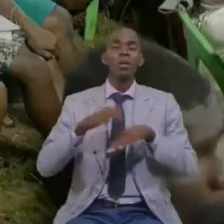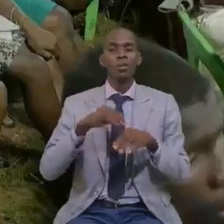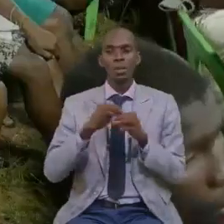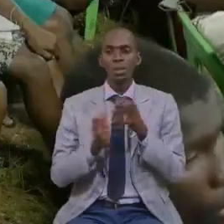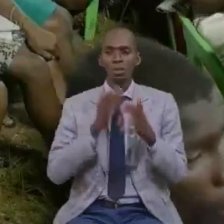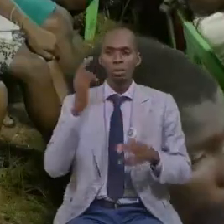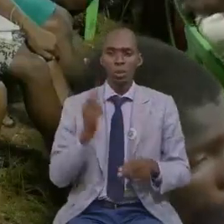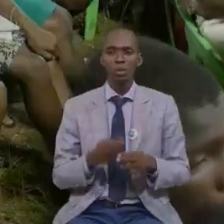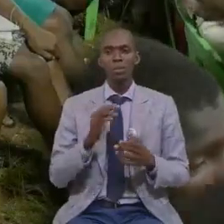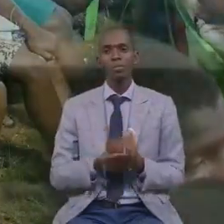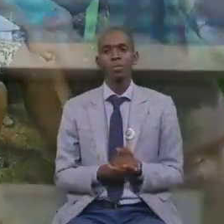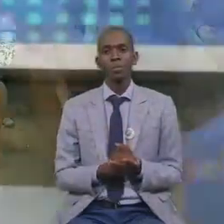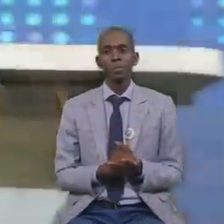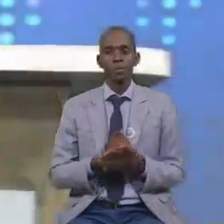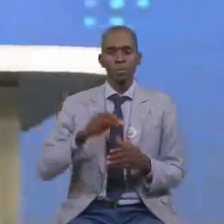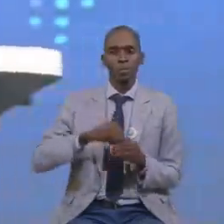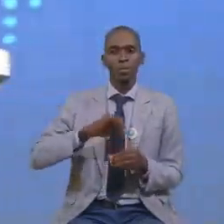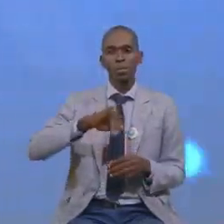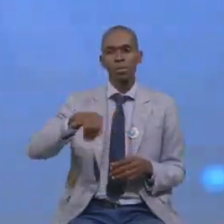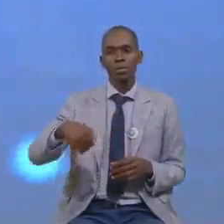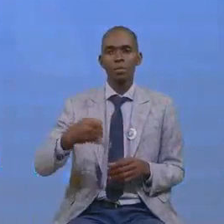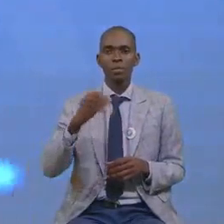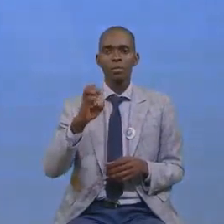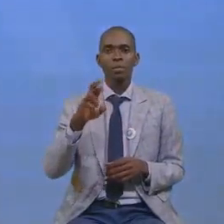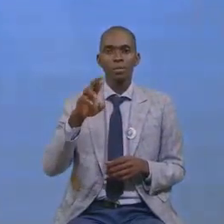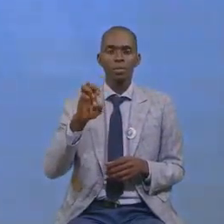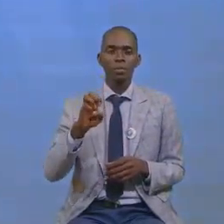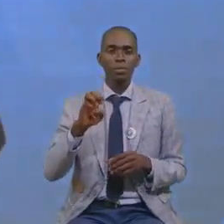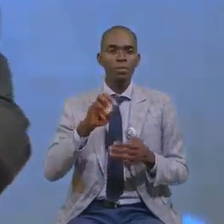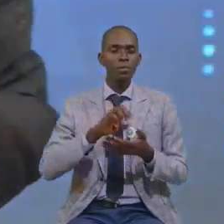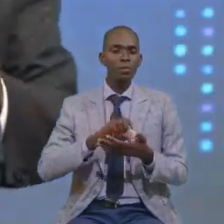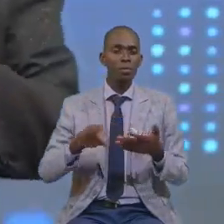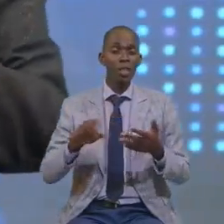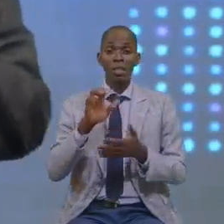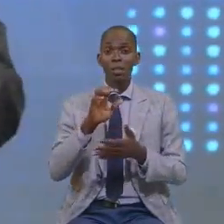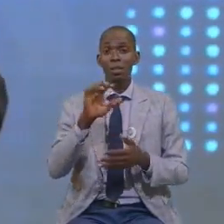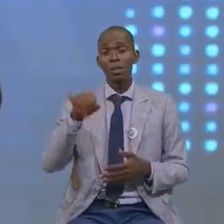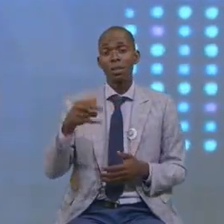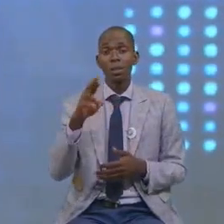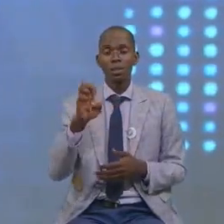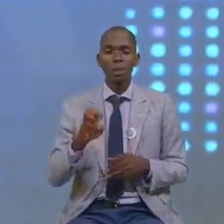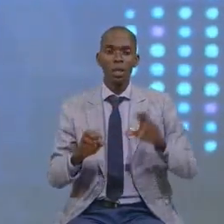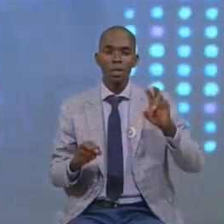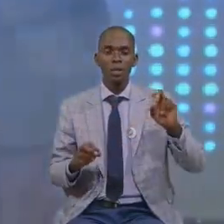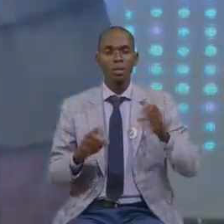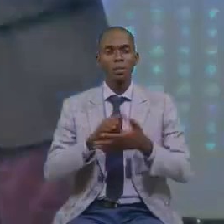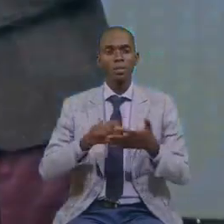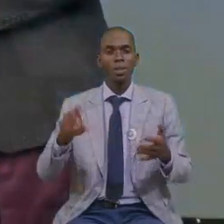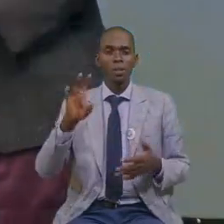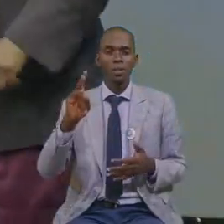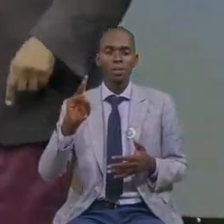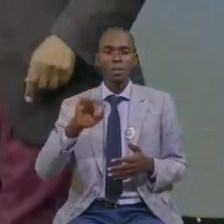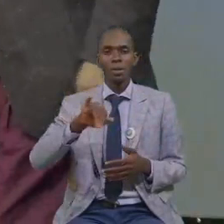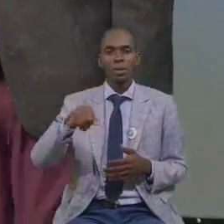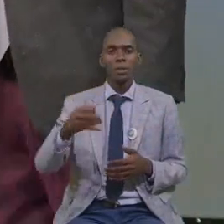name. Jeremiah chapter 30, I'm reading from verse 17, Jeremiah chapter